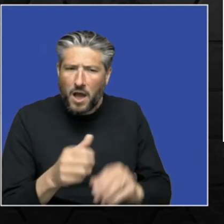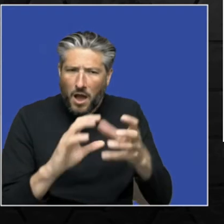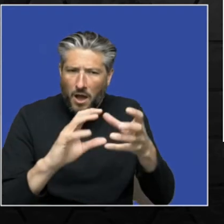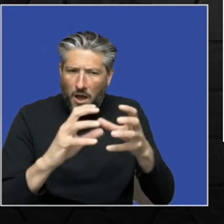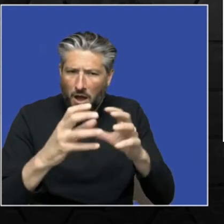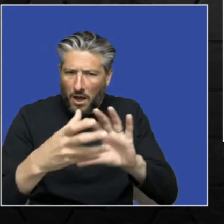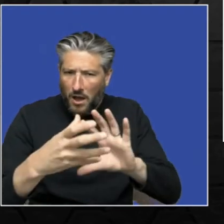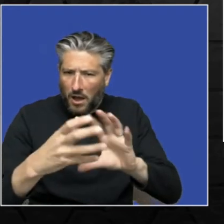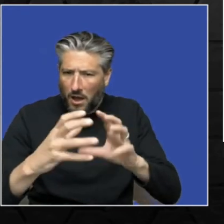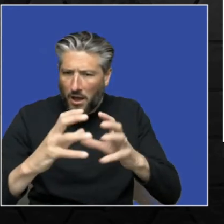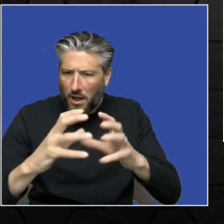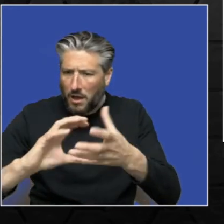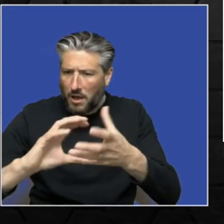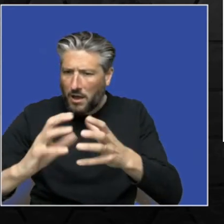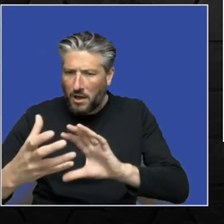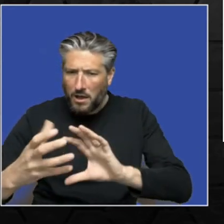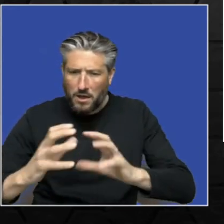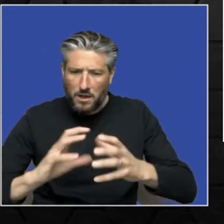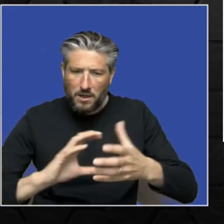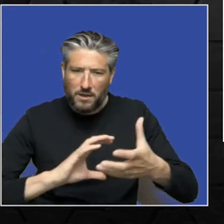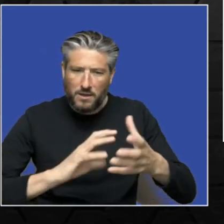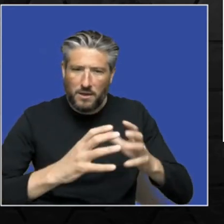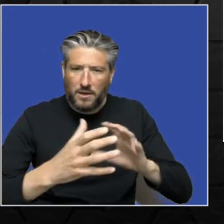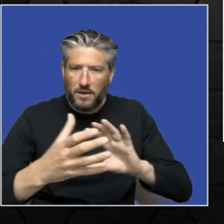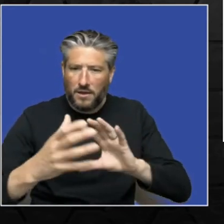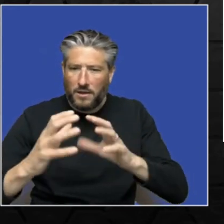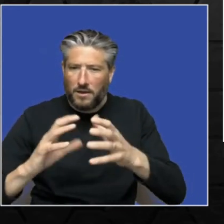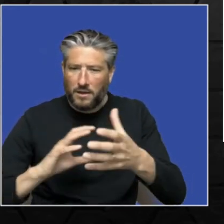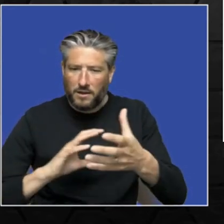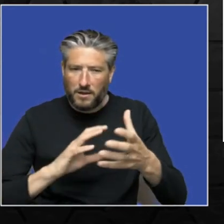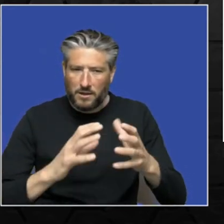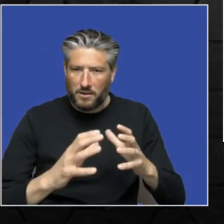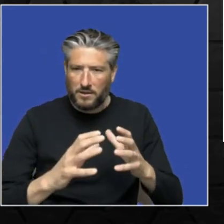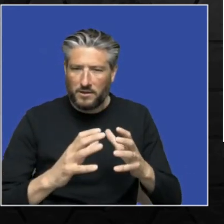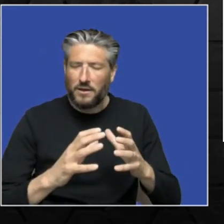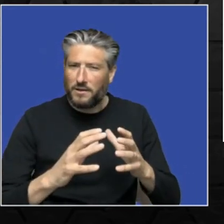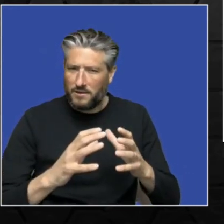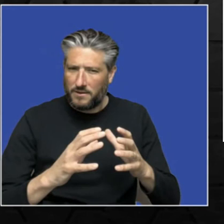the GAN which was generated. Okay, so